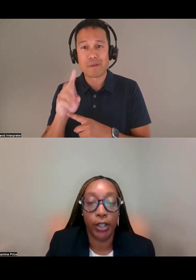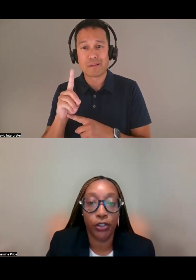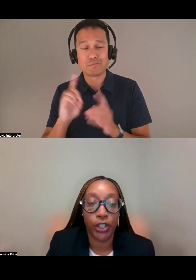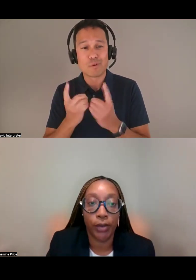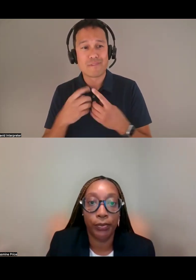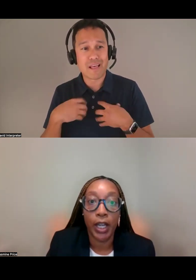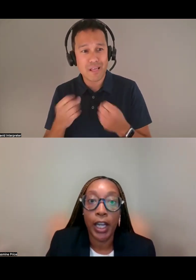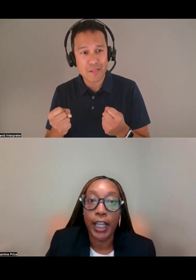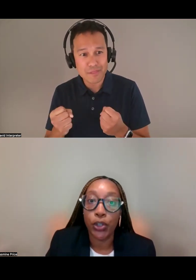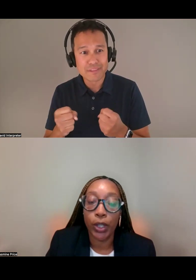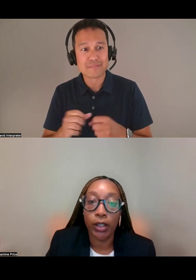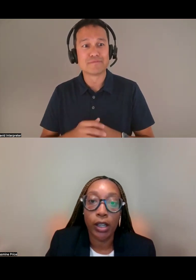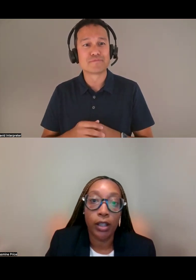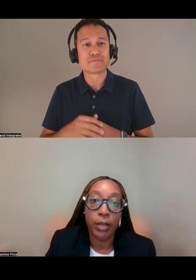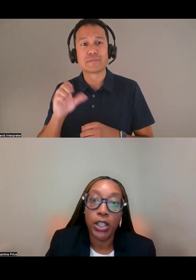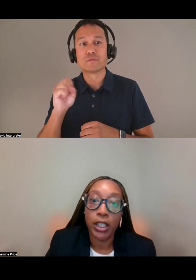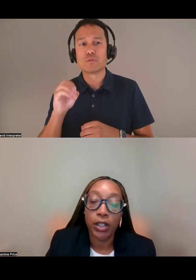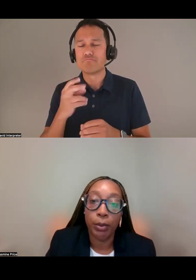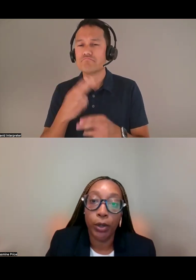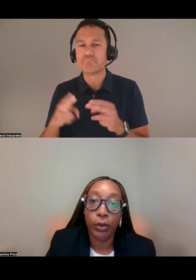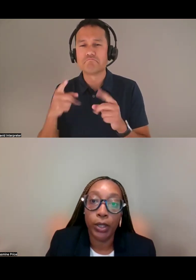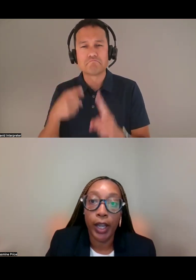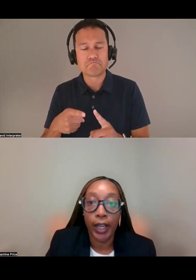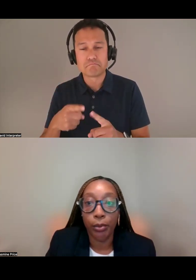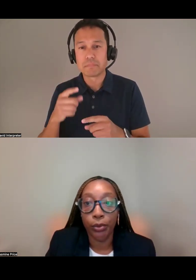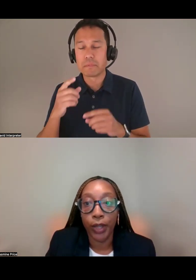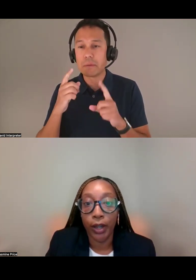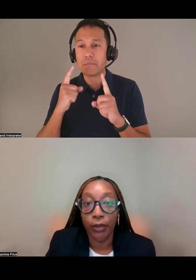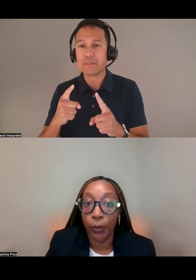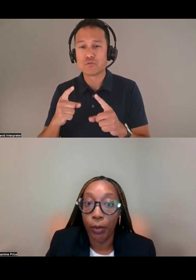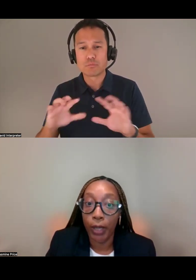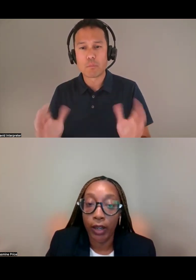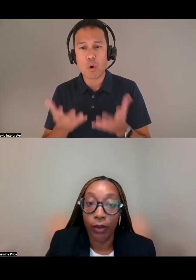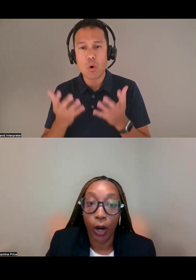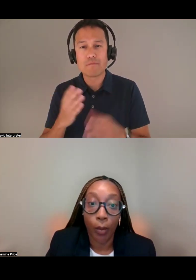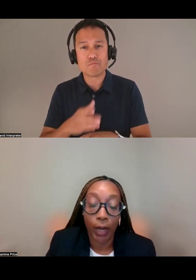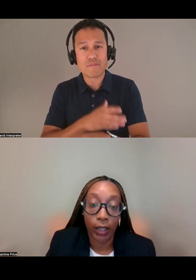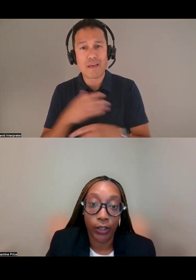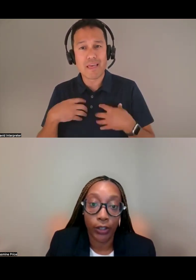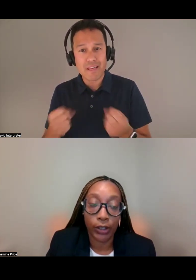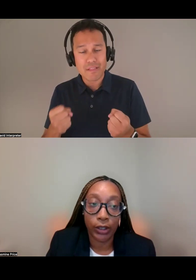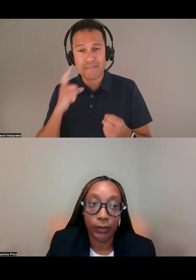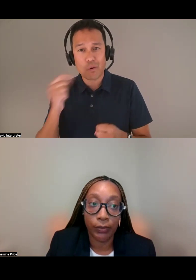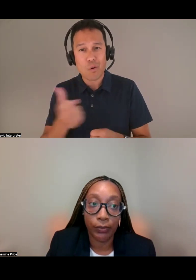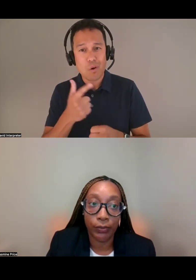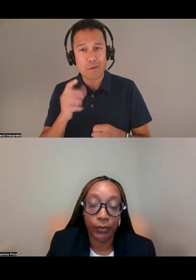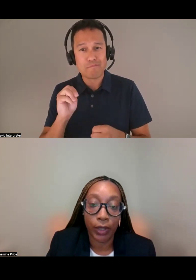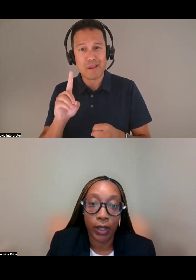Promotion Administration. In short, the mission is to promote and improve the health and well-being of all